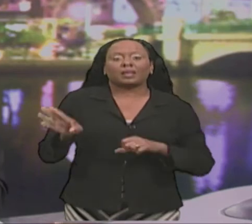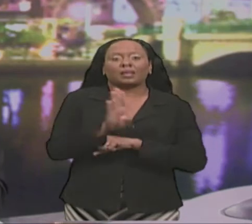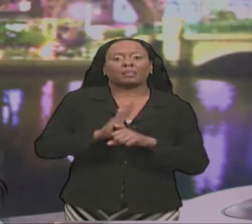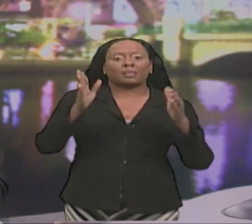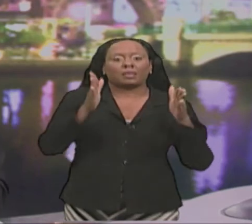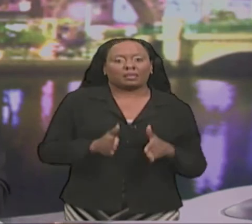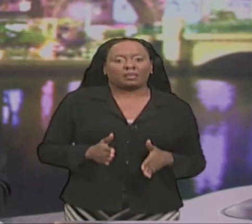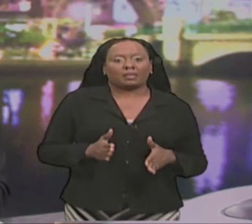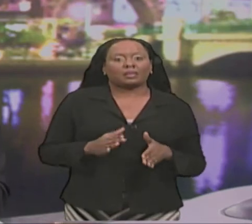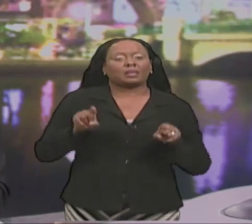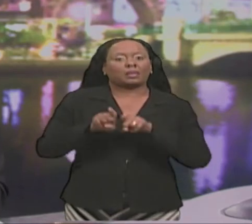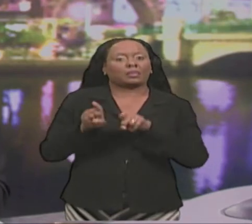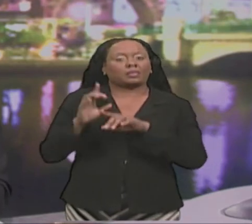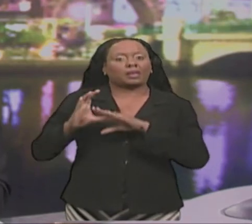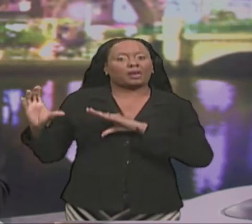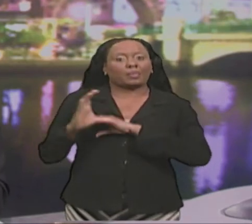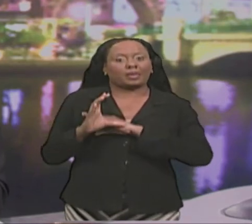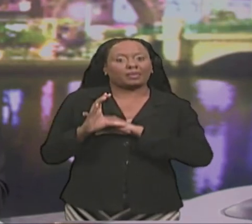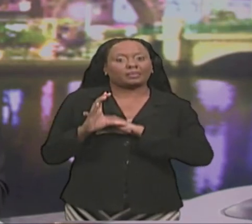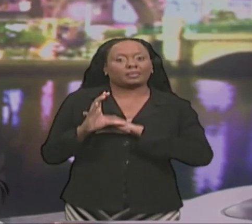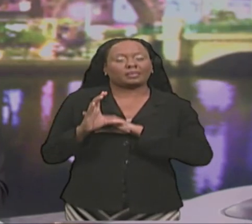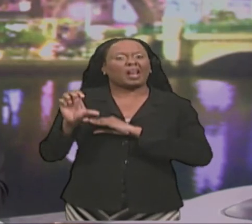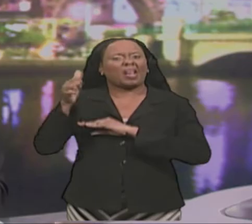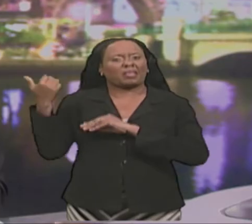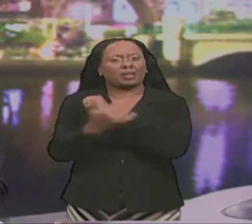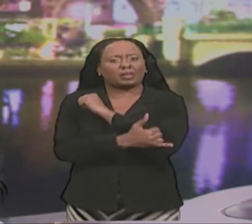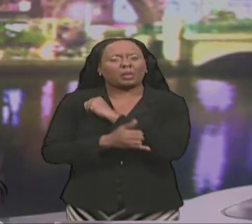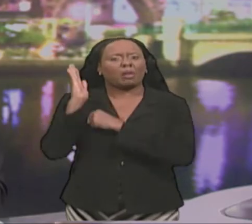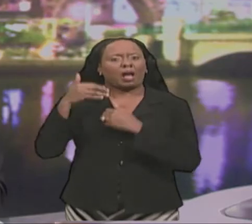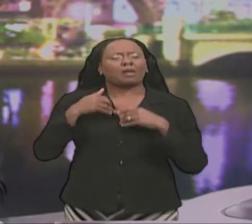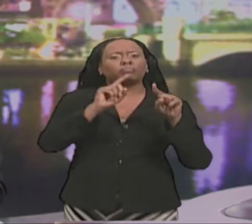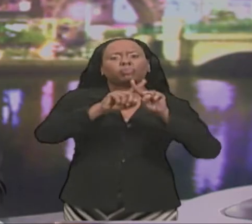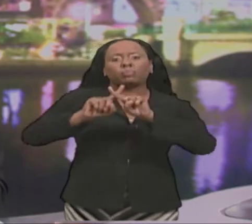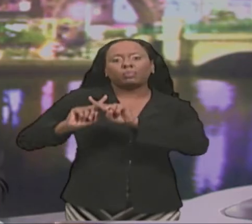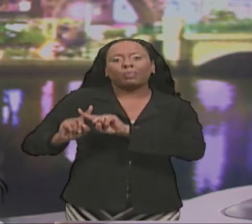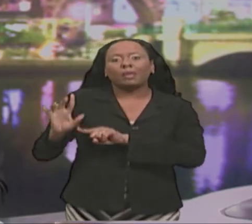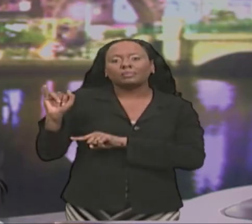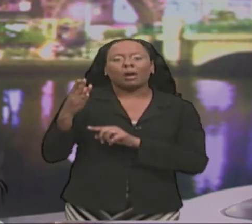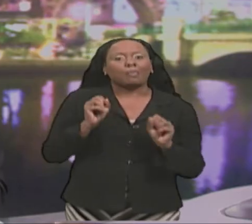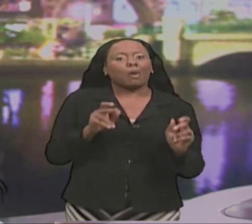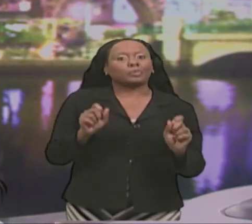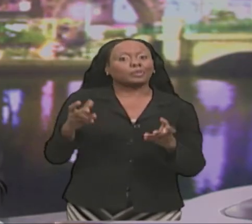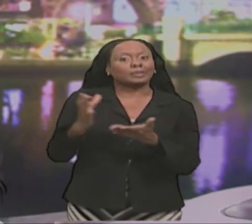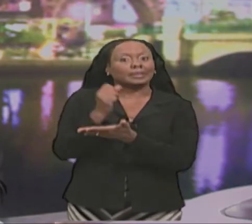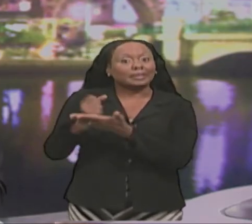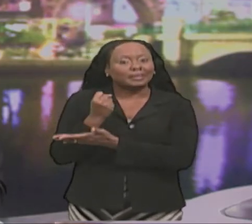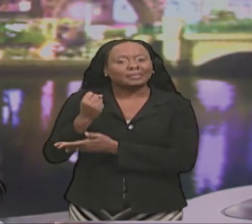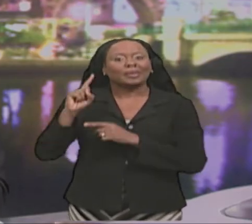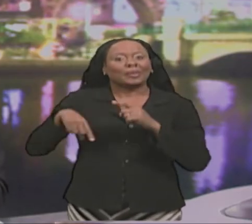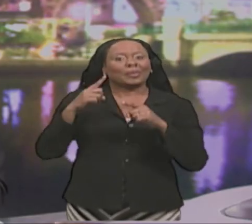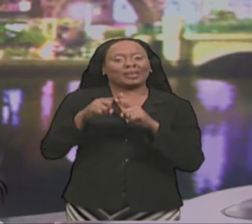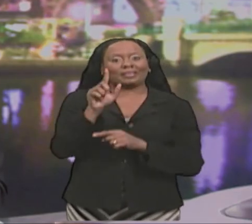Barbadians, along with residents across the region, will have a number of job opportunities available to them when the Ammon Beach Resort in St.